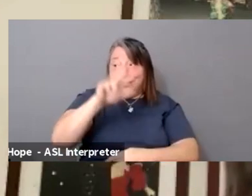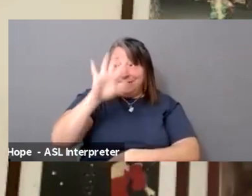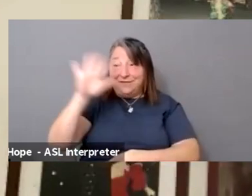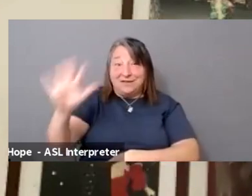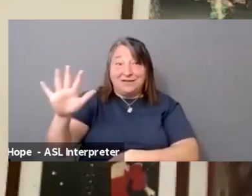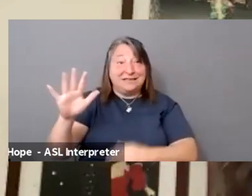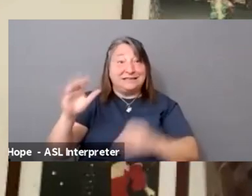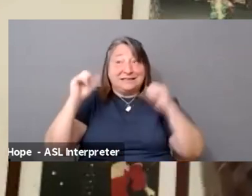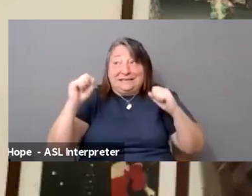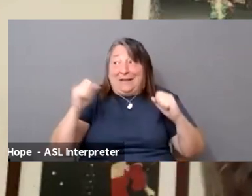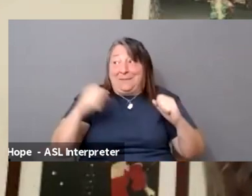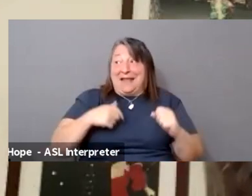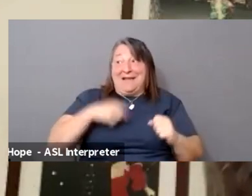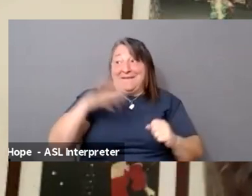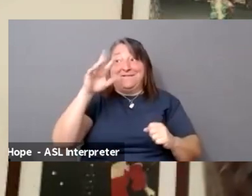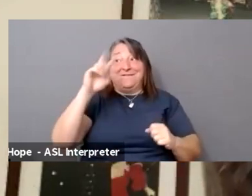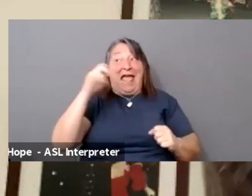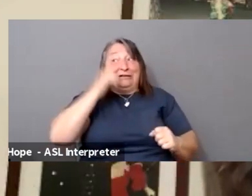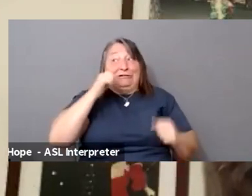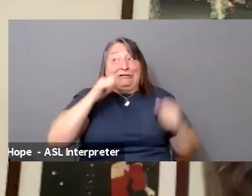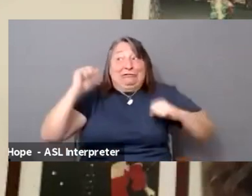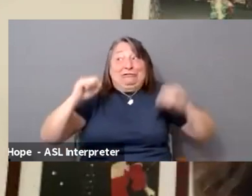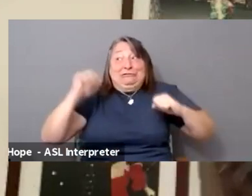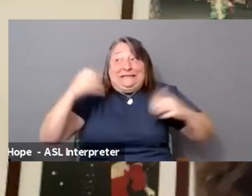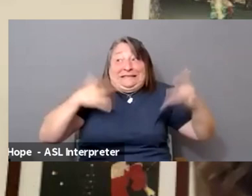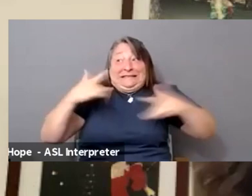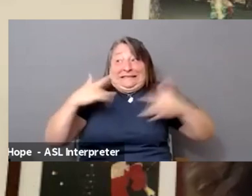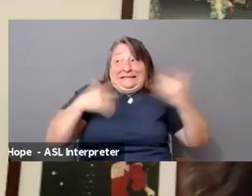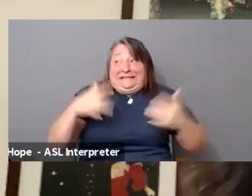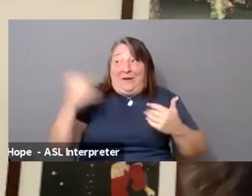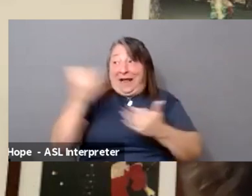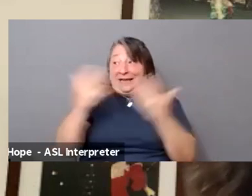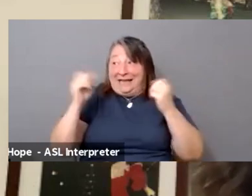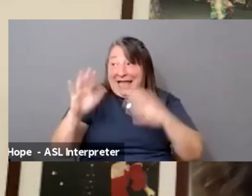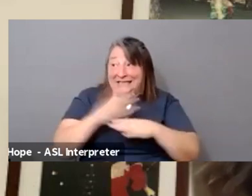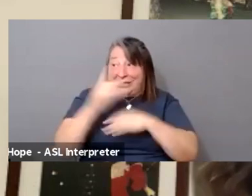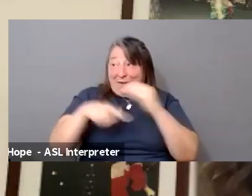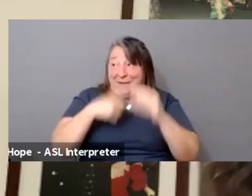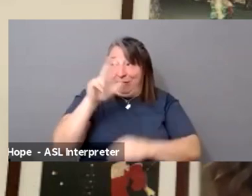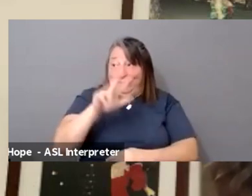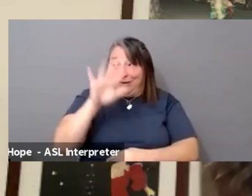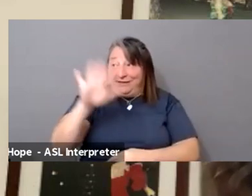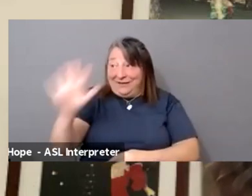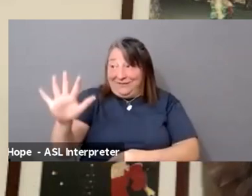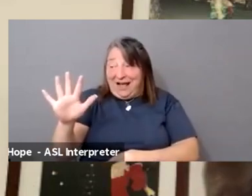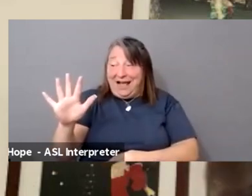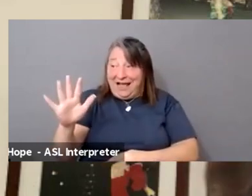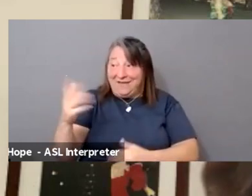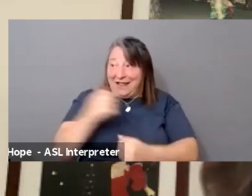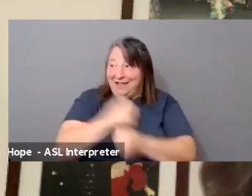fangirl, anything that you can share with us about that, I'd love for you to talk about that.